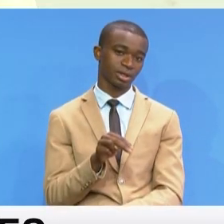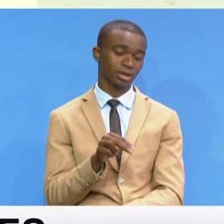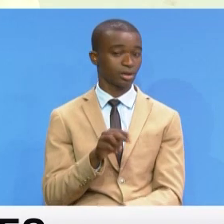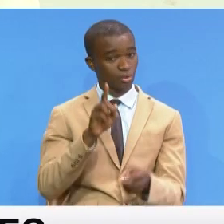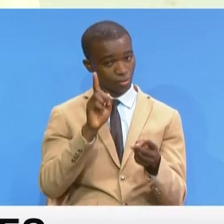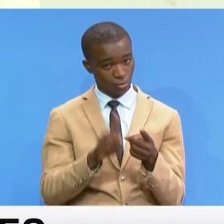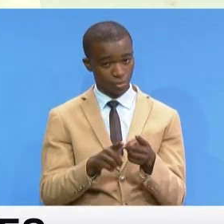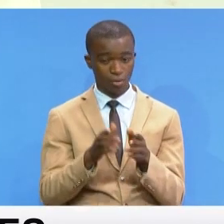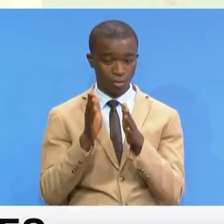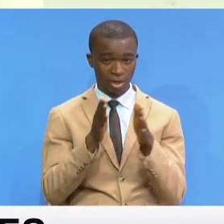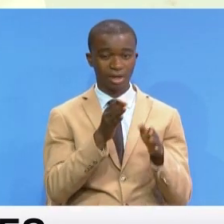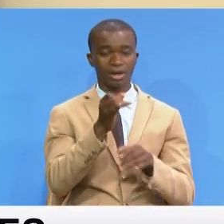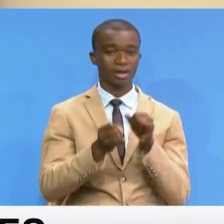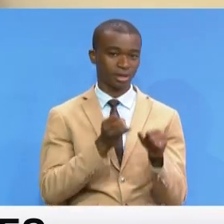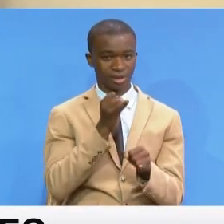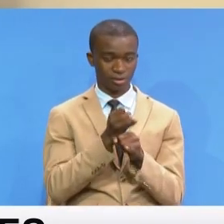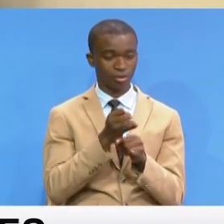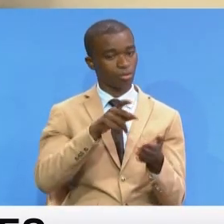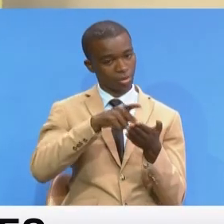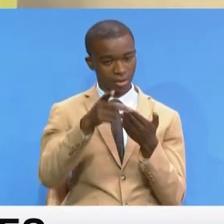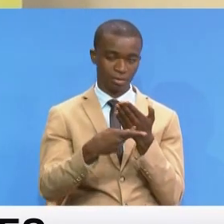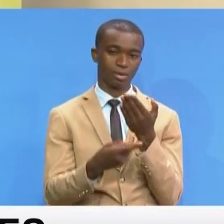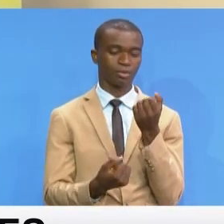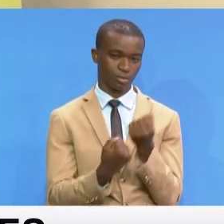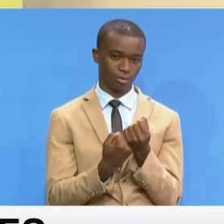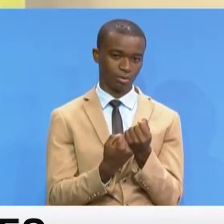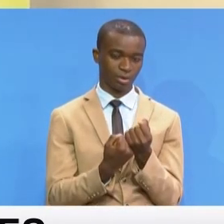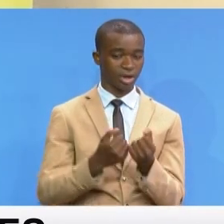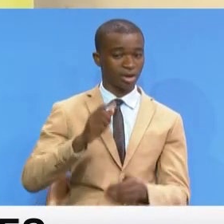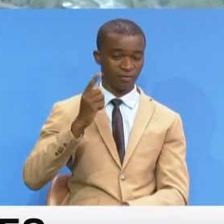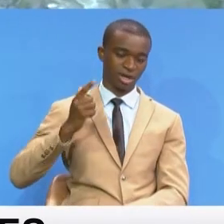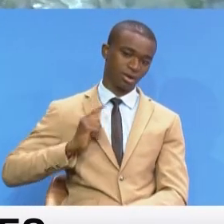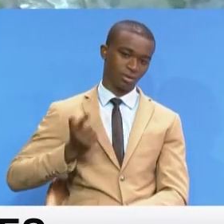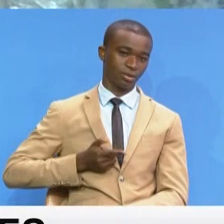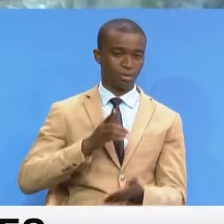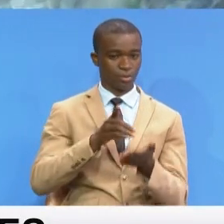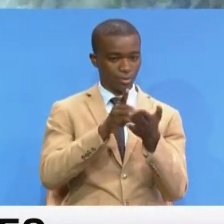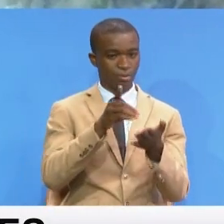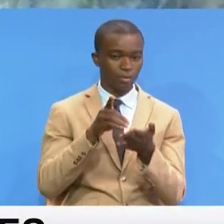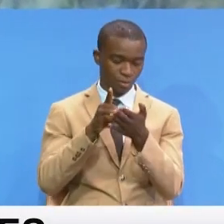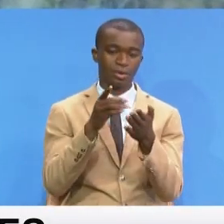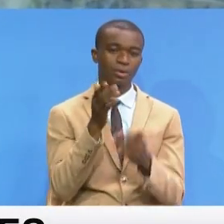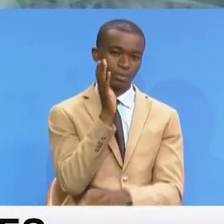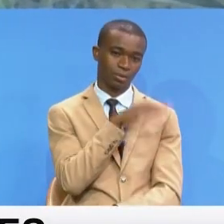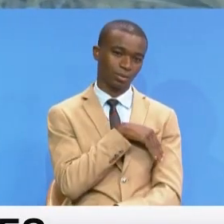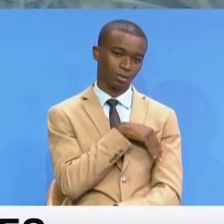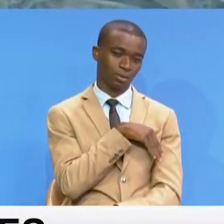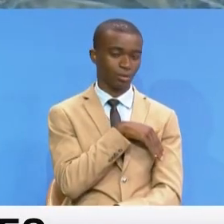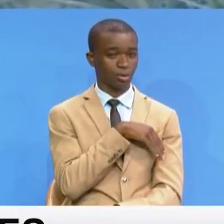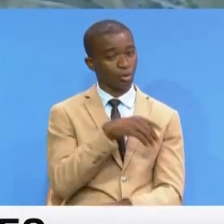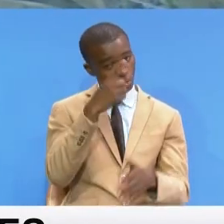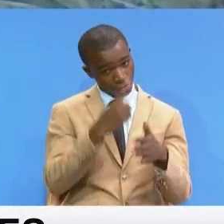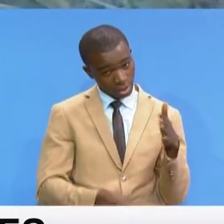and Plan International. The First Lady also made a donation of assorted items,